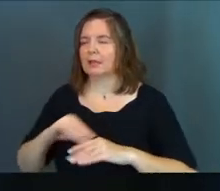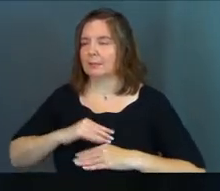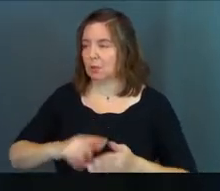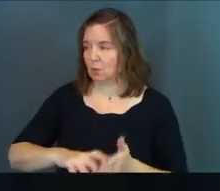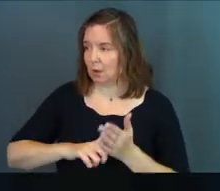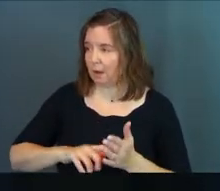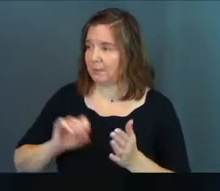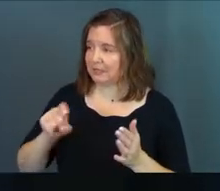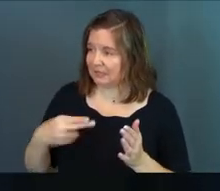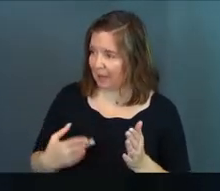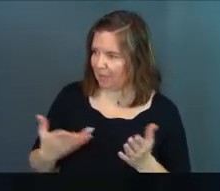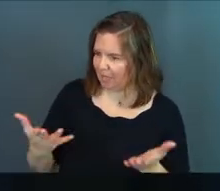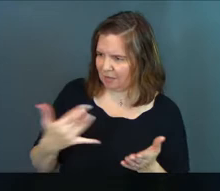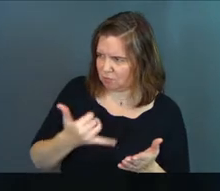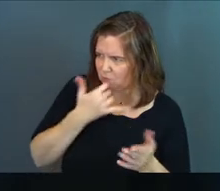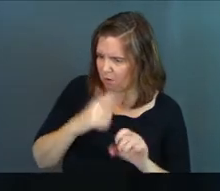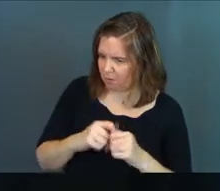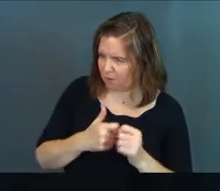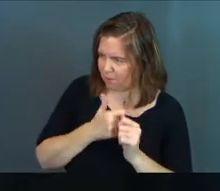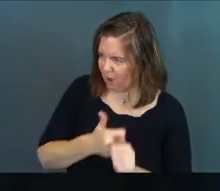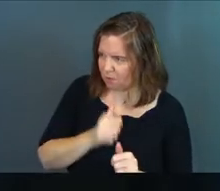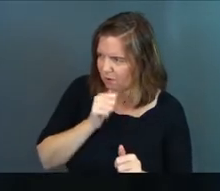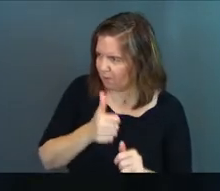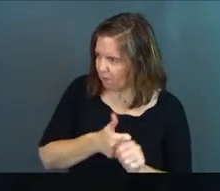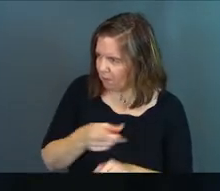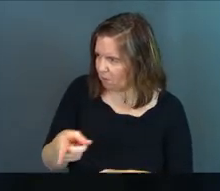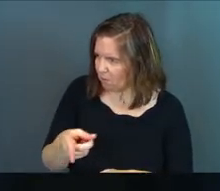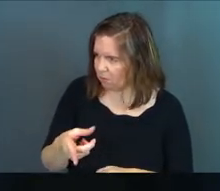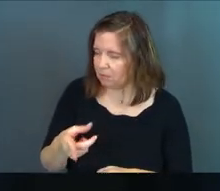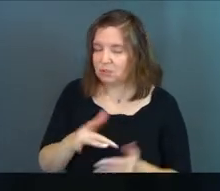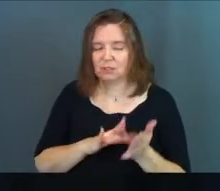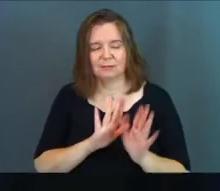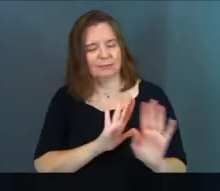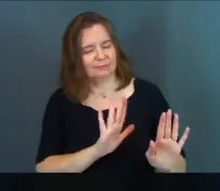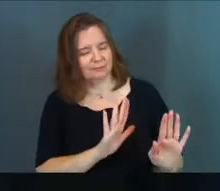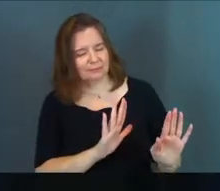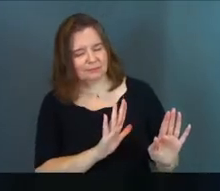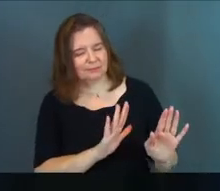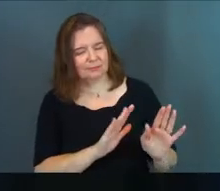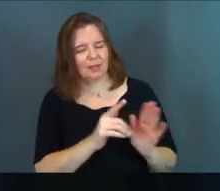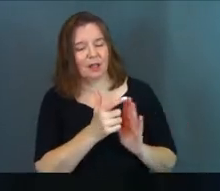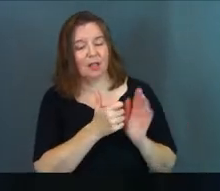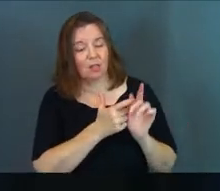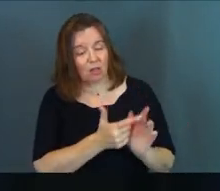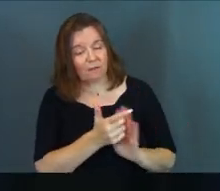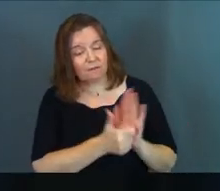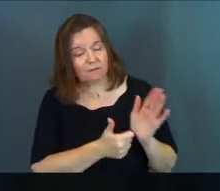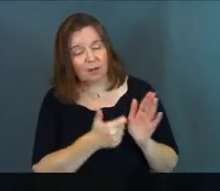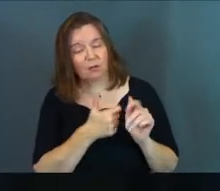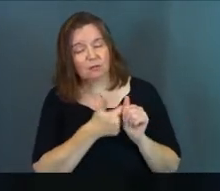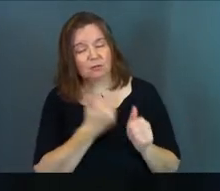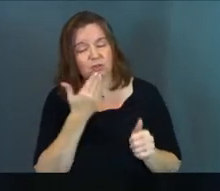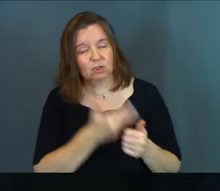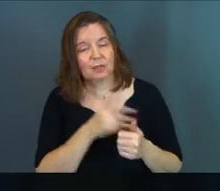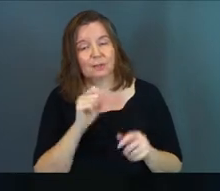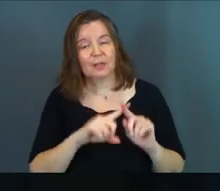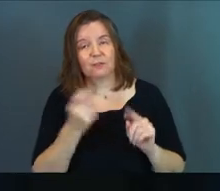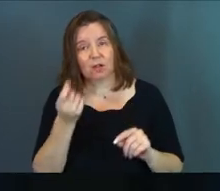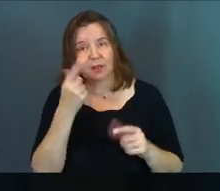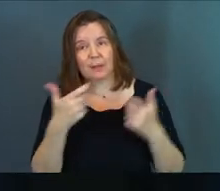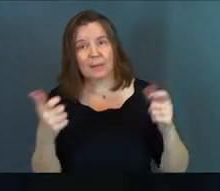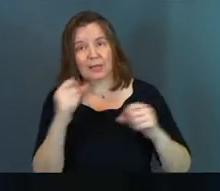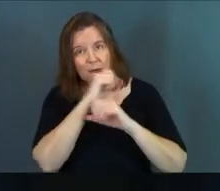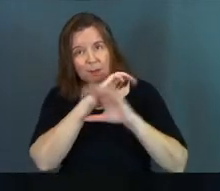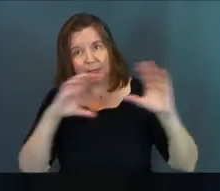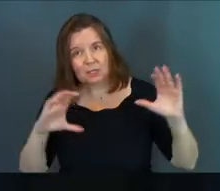meet the requirements of the Sabbath, Jesus. We're supposed to follow that law. Jesus says, hey, following the law is good, but you have to understand there's a bigger picture behind